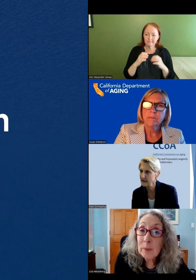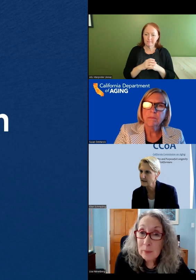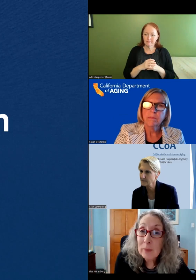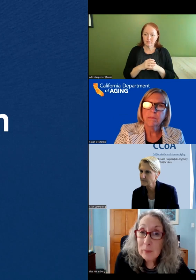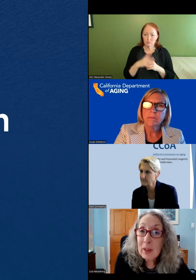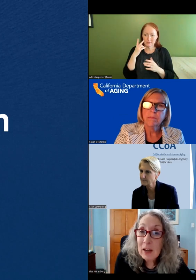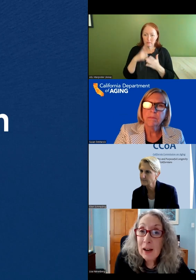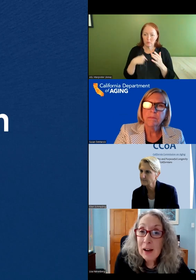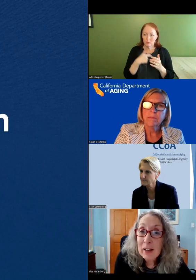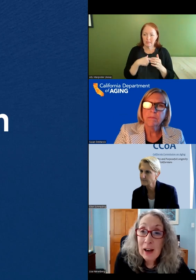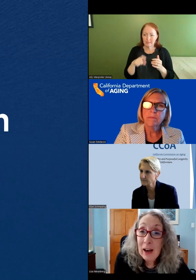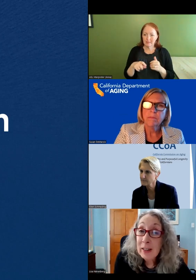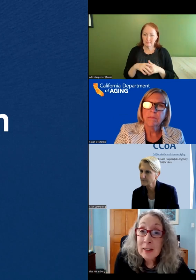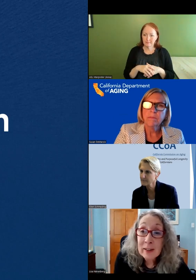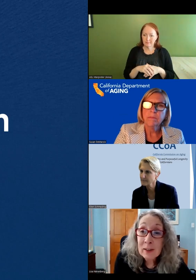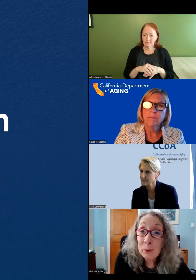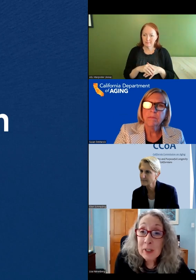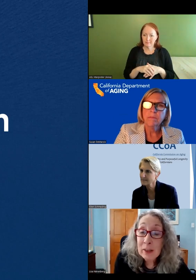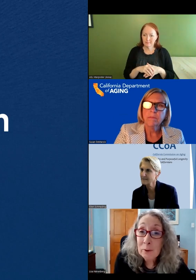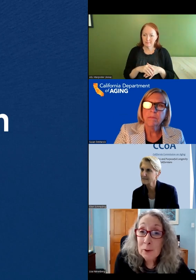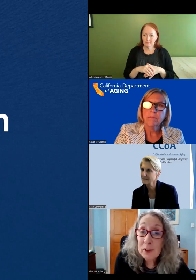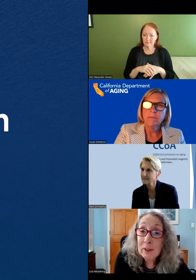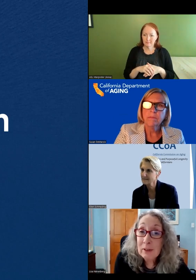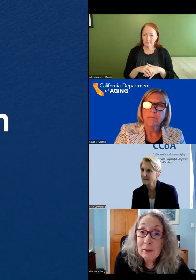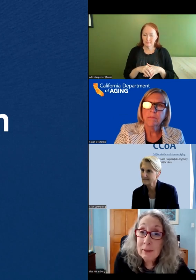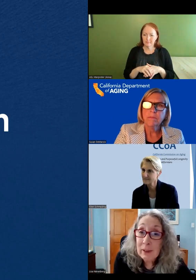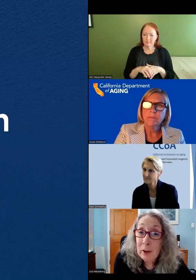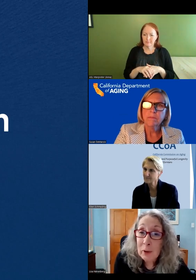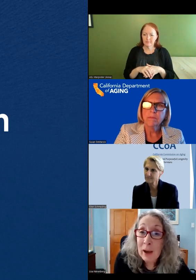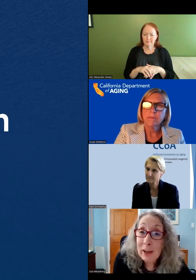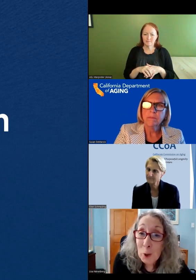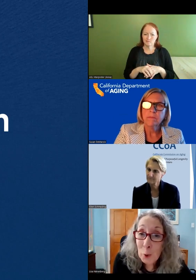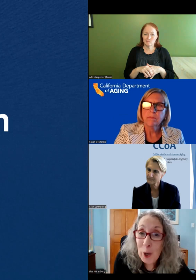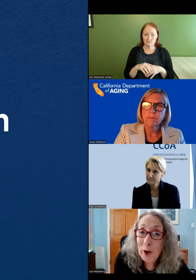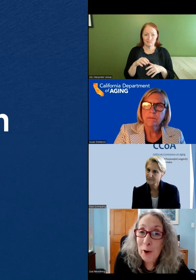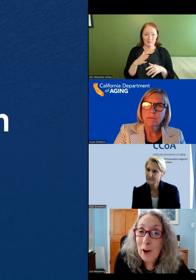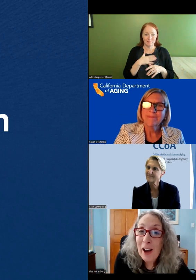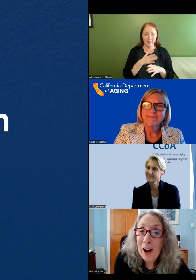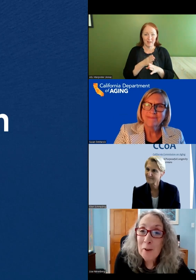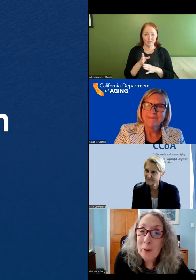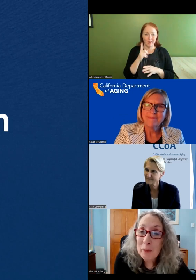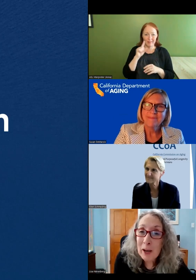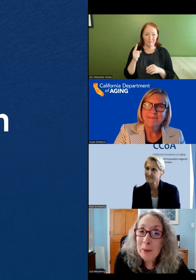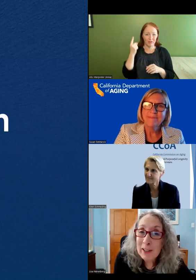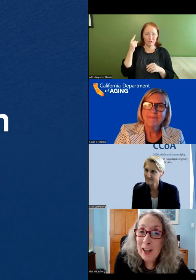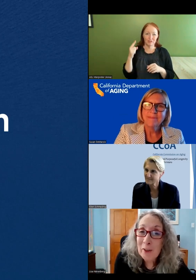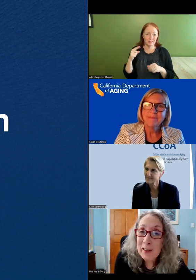what's needed? I think this is really the first, in my career of people coming together at the